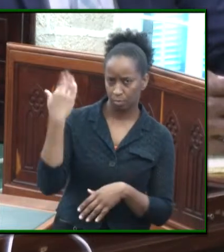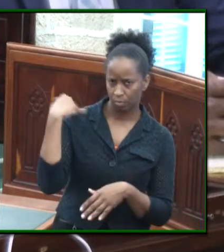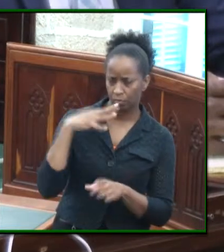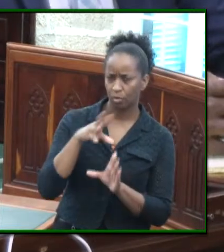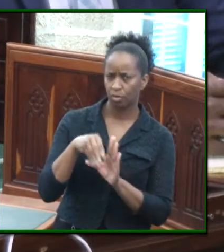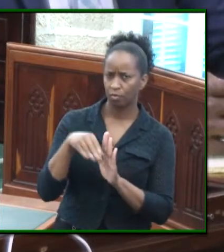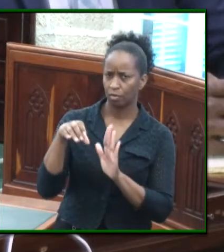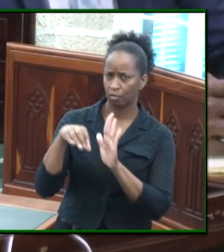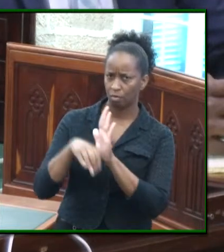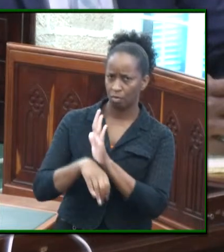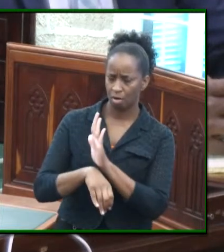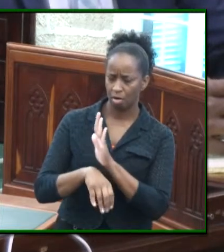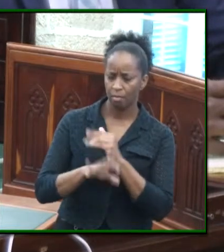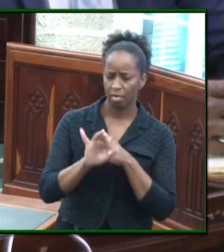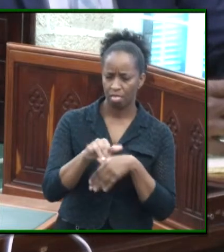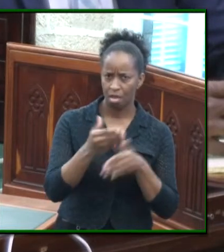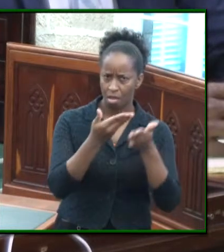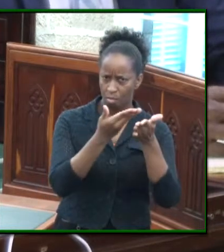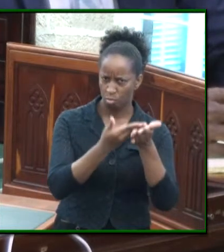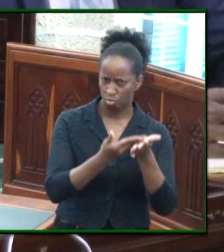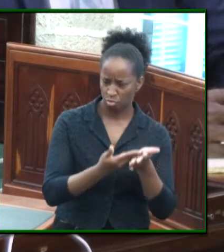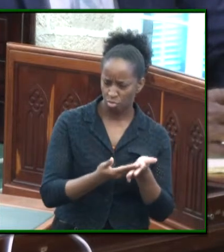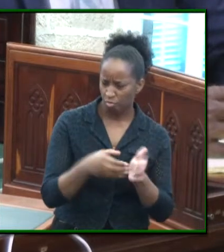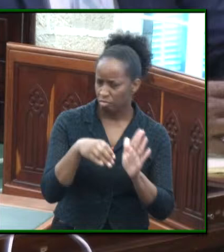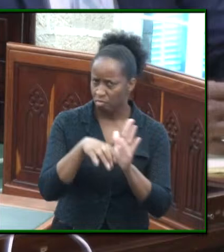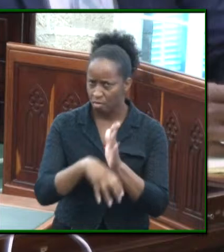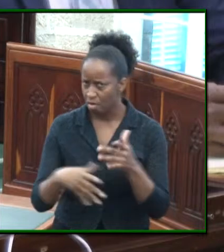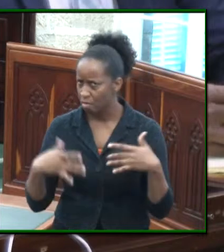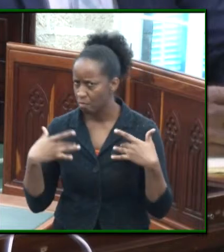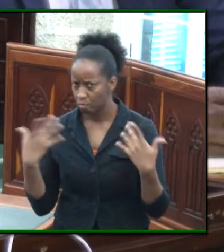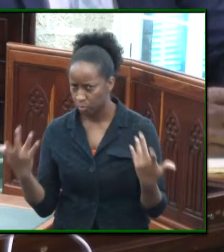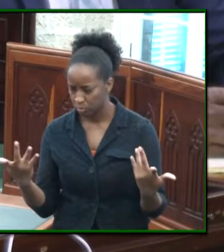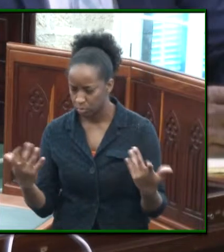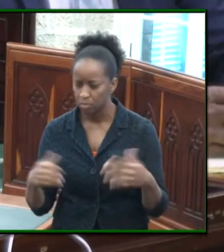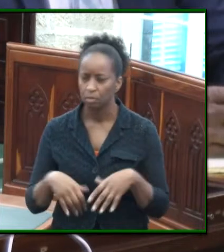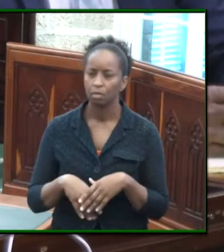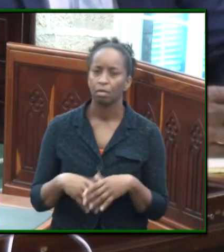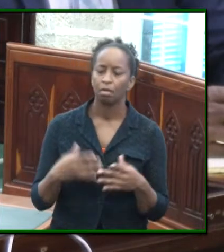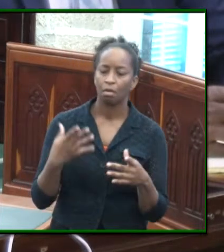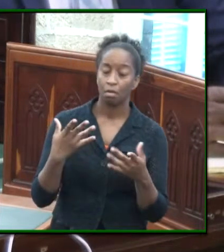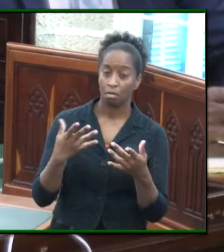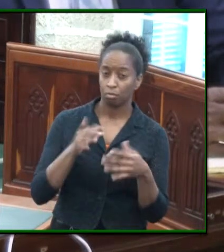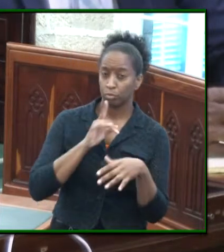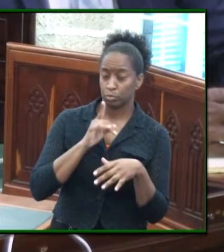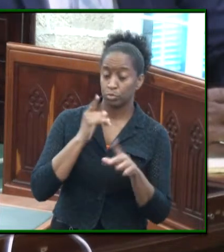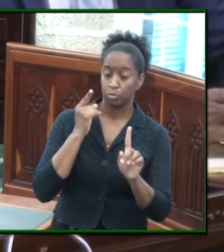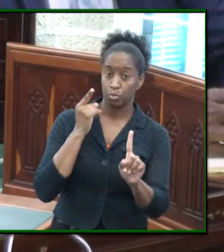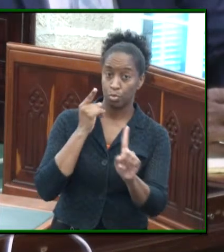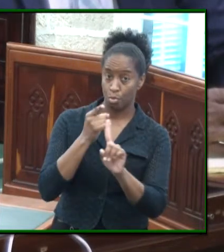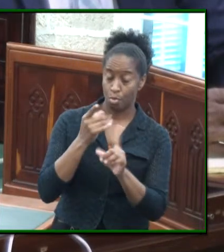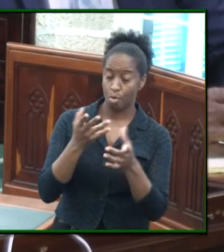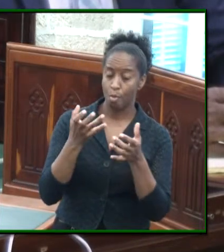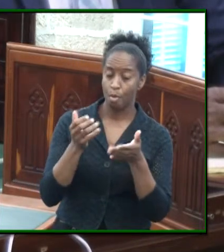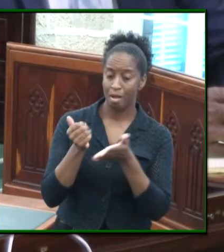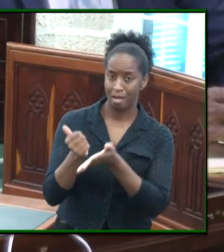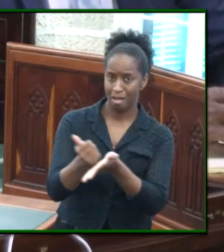that has played an important role in supporting the rehabilitation